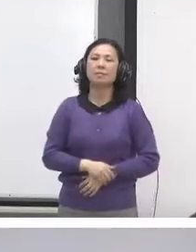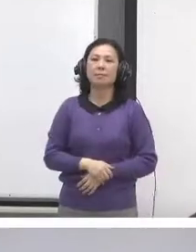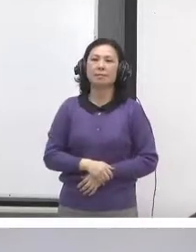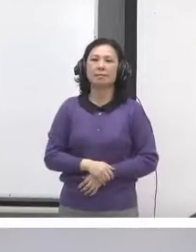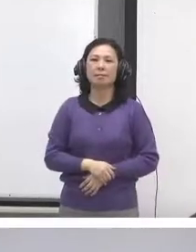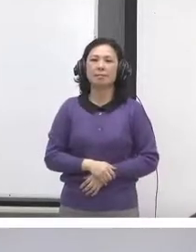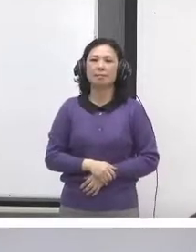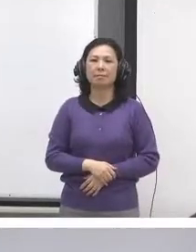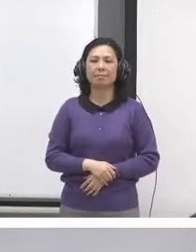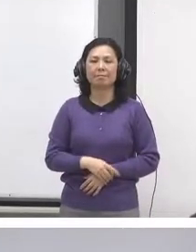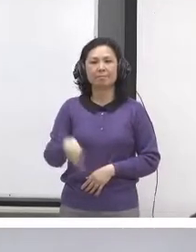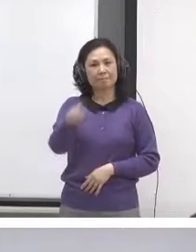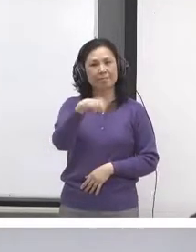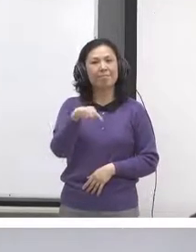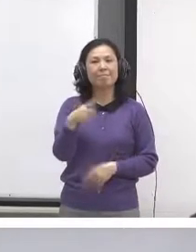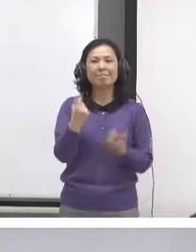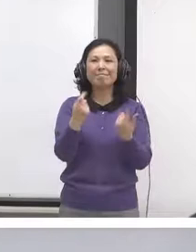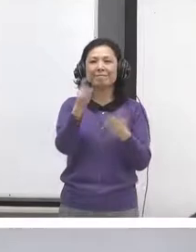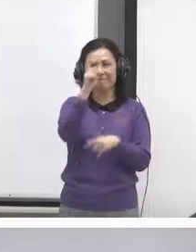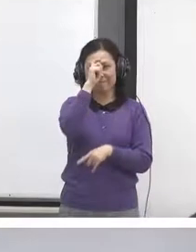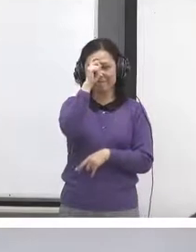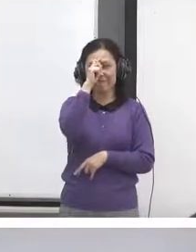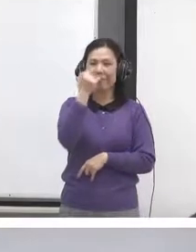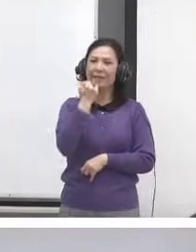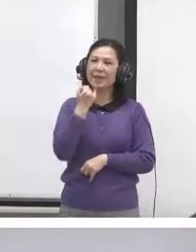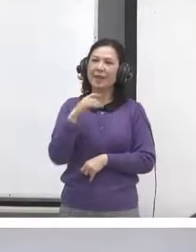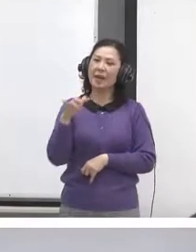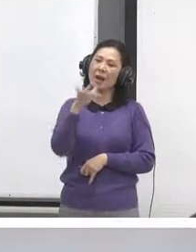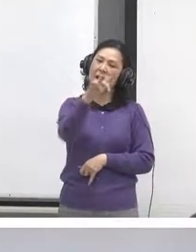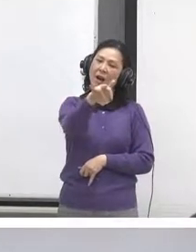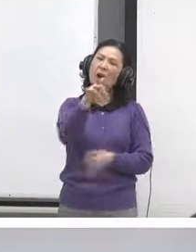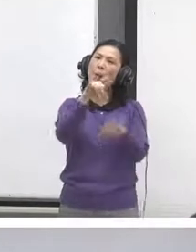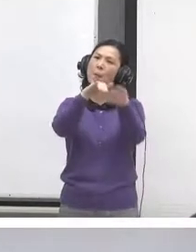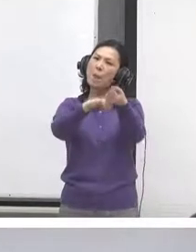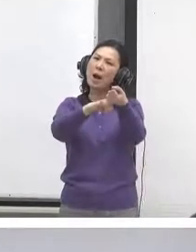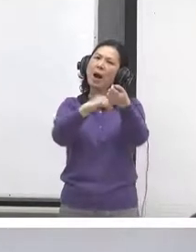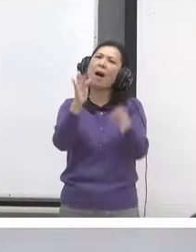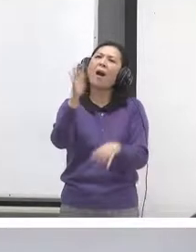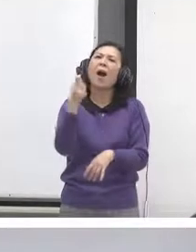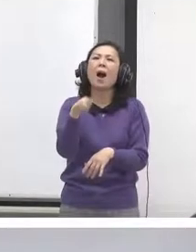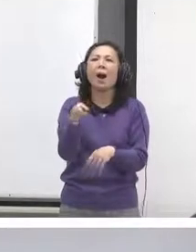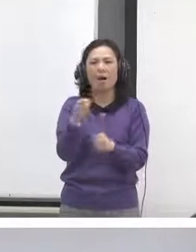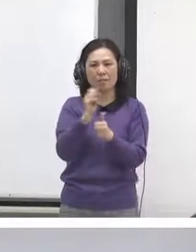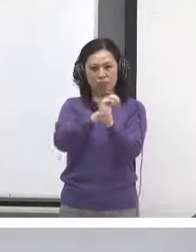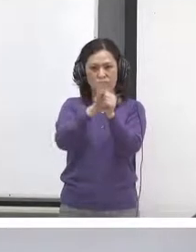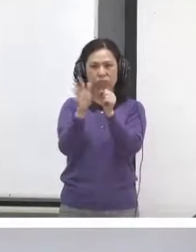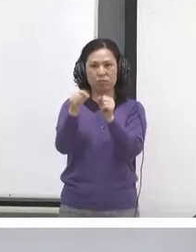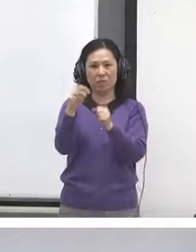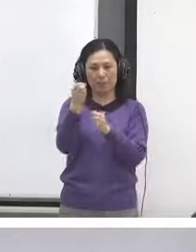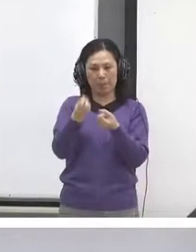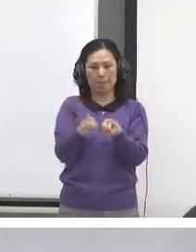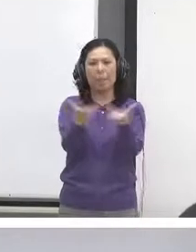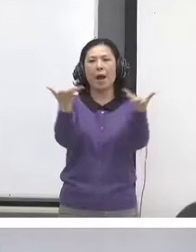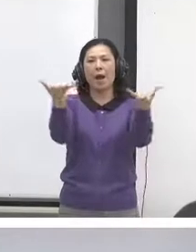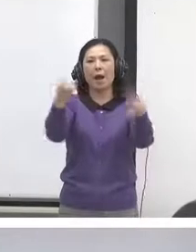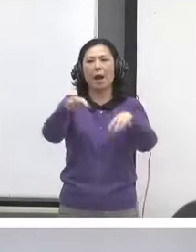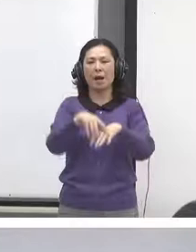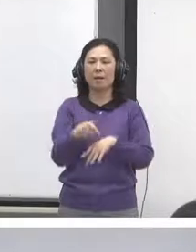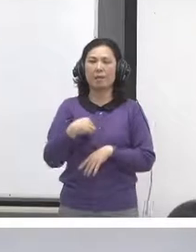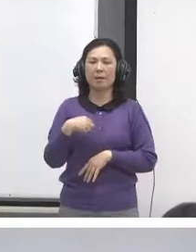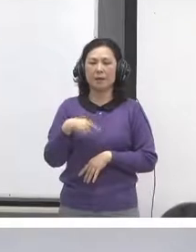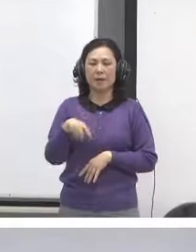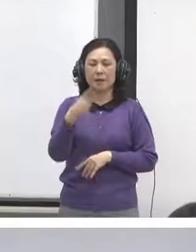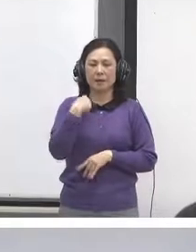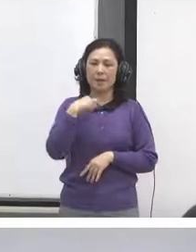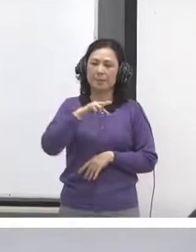reserve the tickets, airplane tickets, but it's a coronavirus, so we have to move onto online meet and